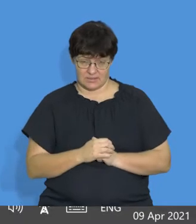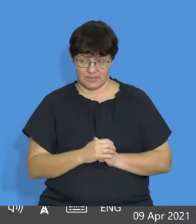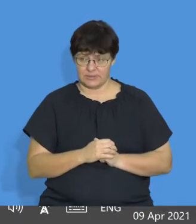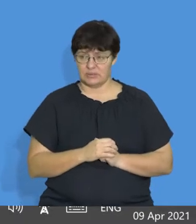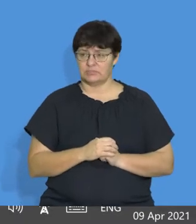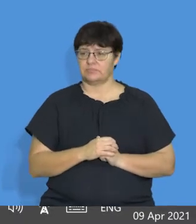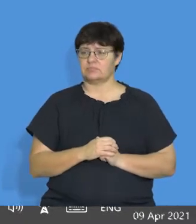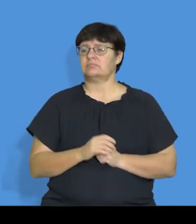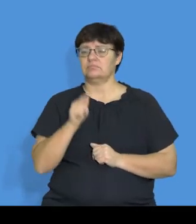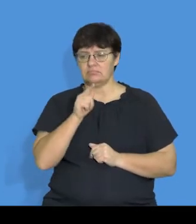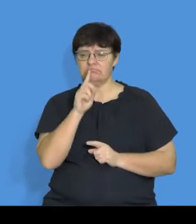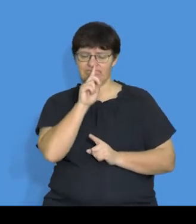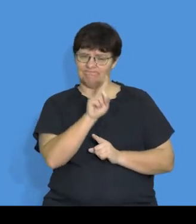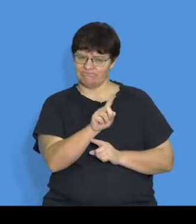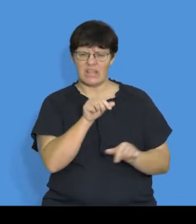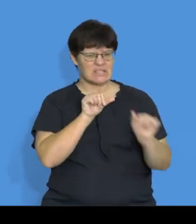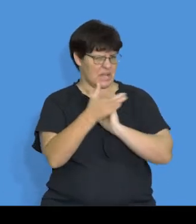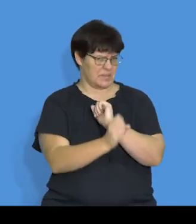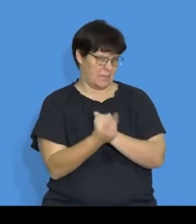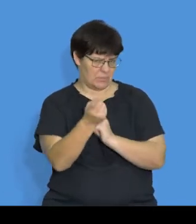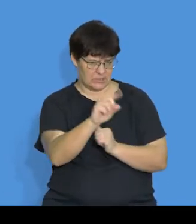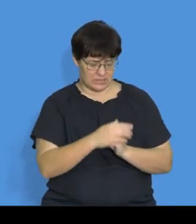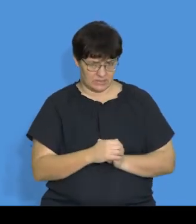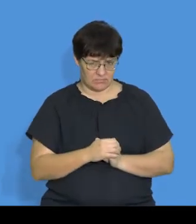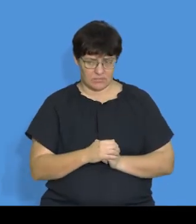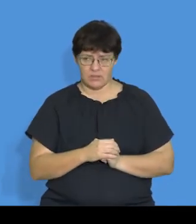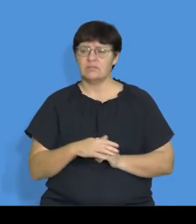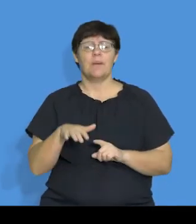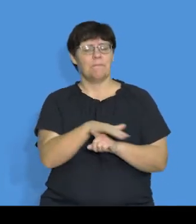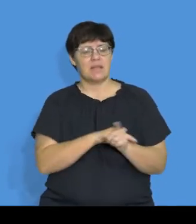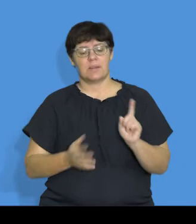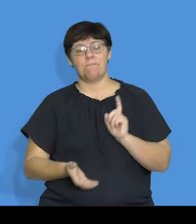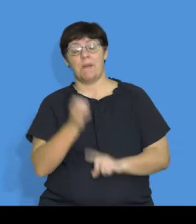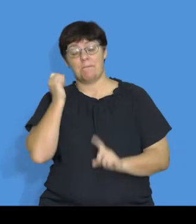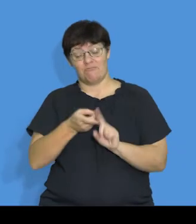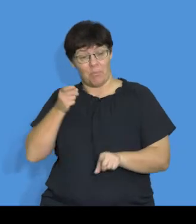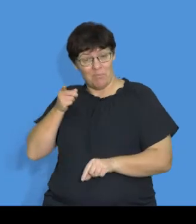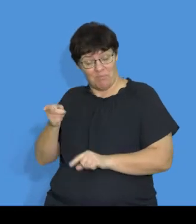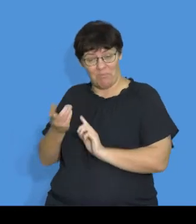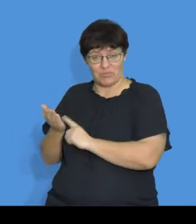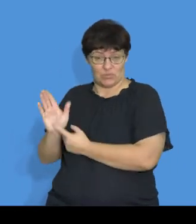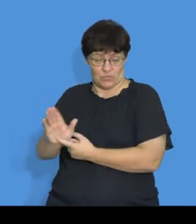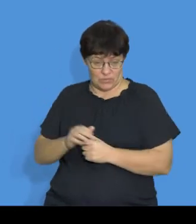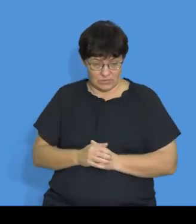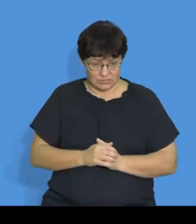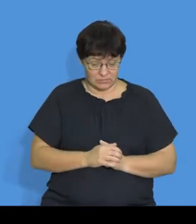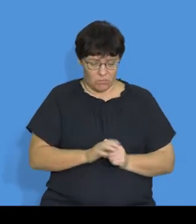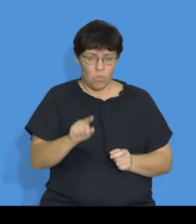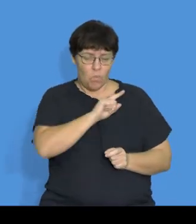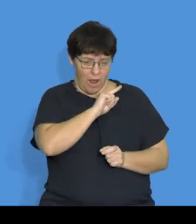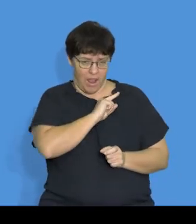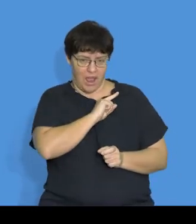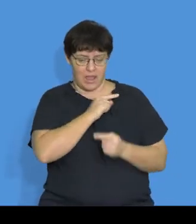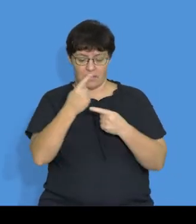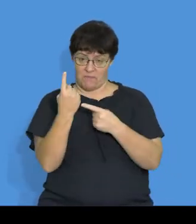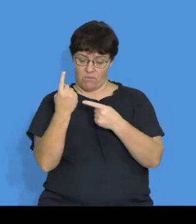and talk the science behind that. Right, so this is basically what we obtained from that setup when we closed the